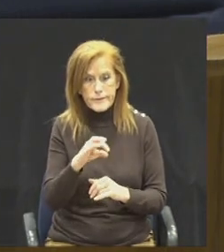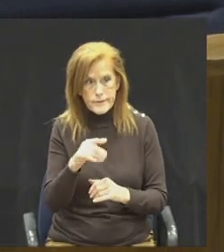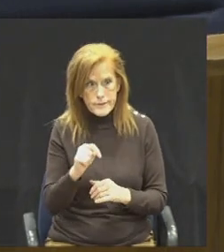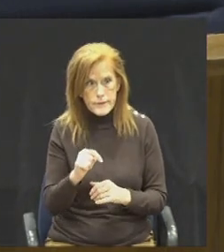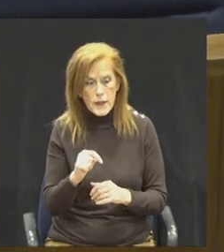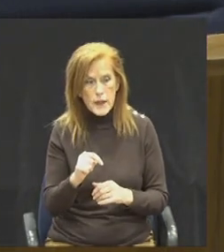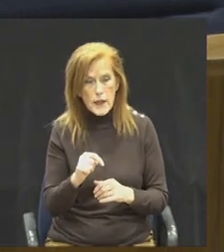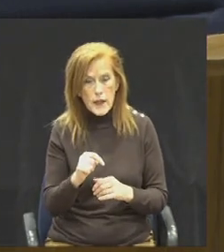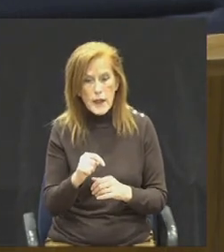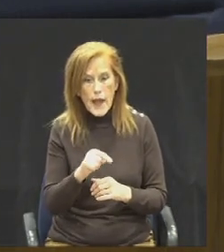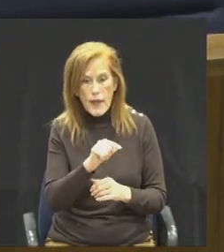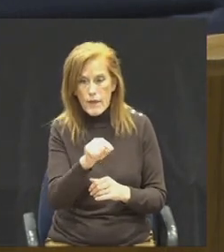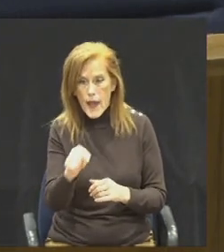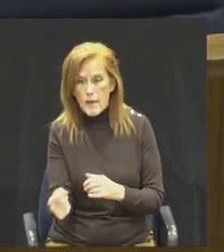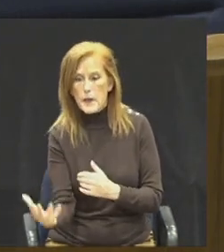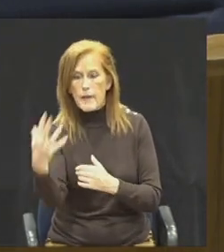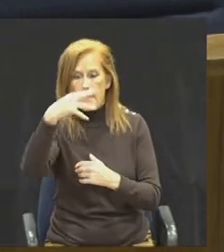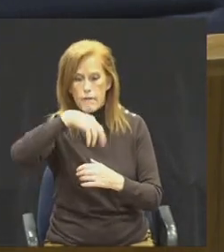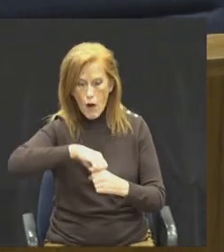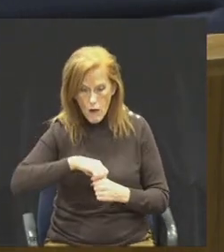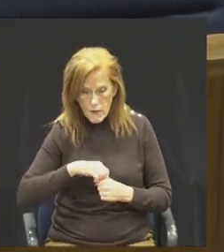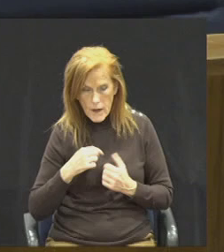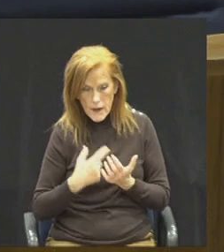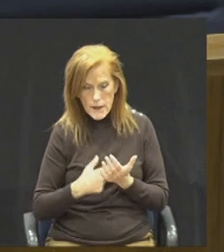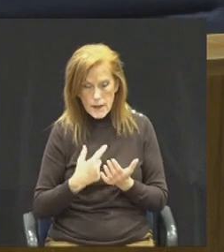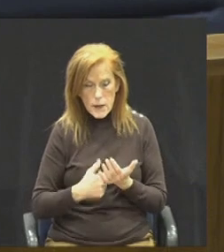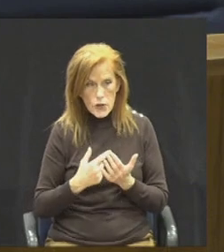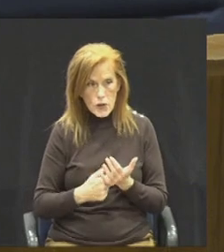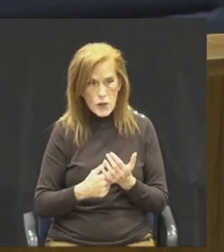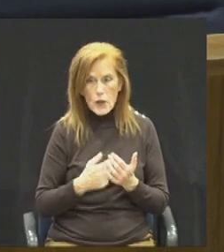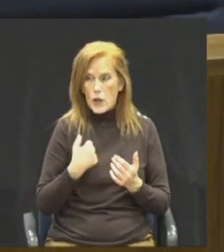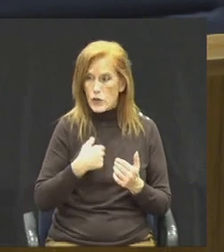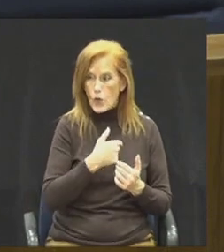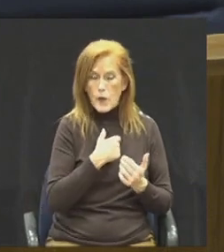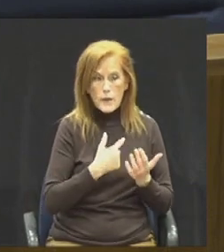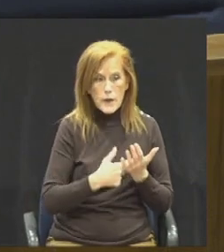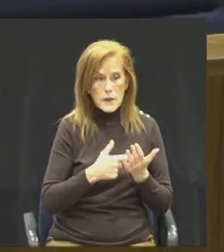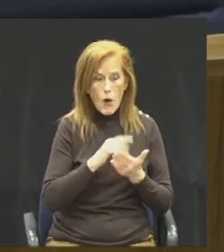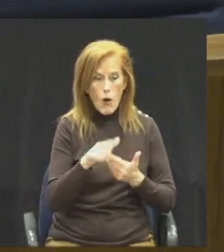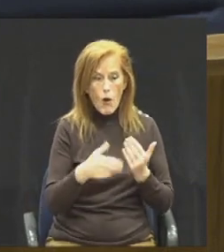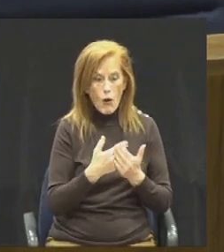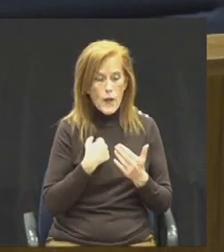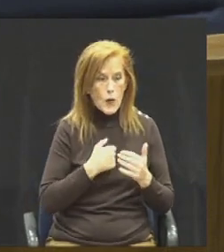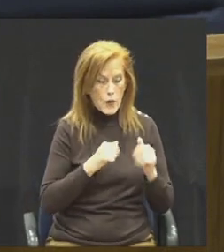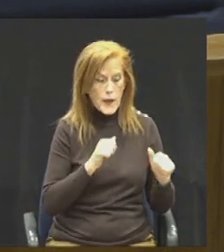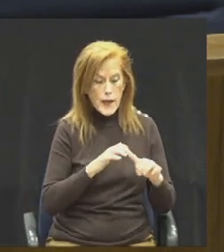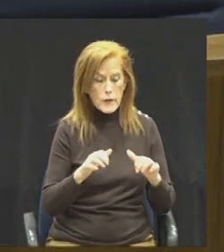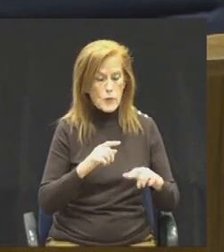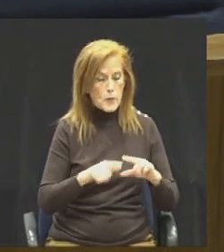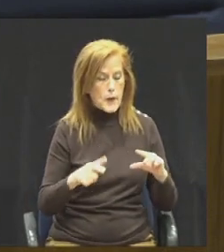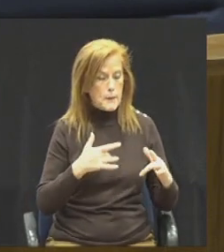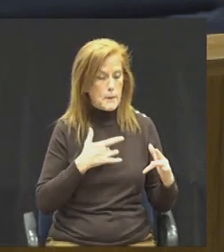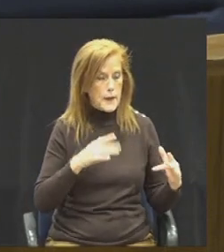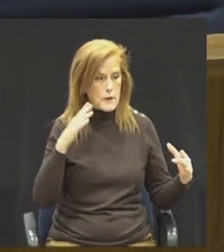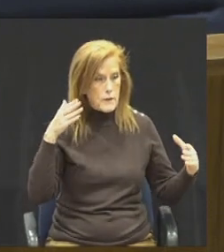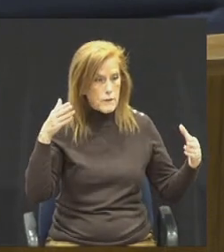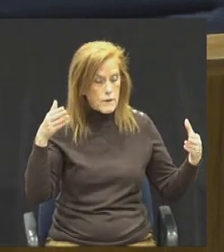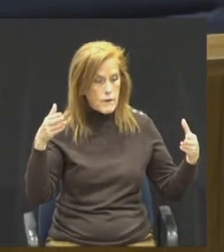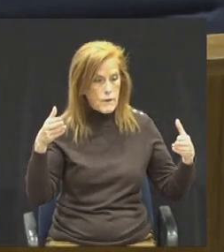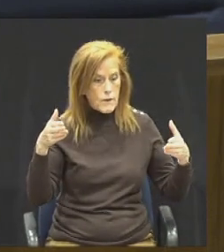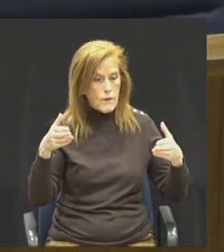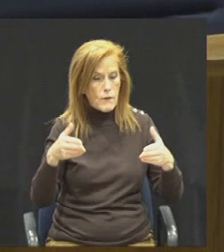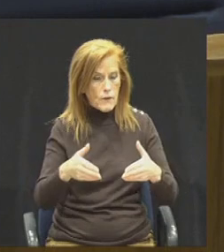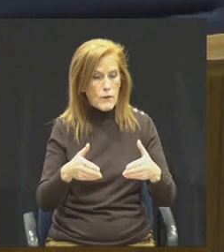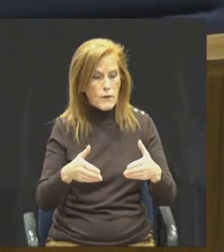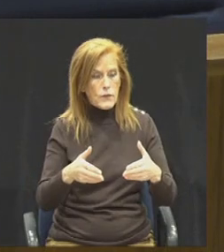have been part of the conversation. And so we've talked a lot about what we could do, and that focused a lot on